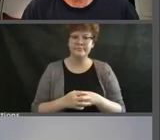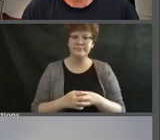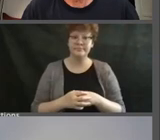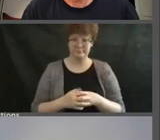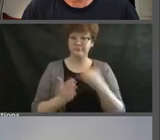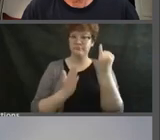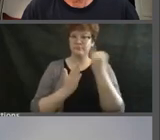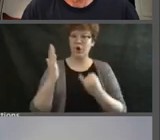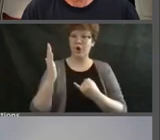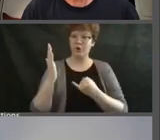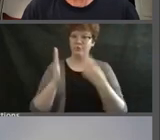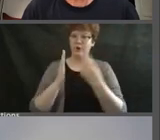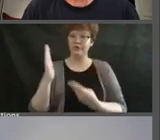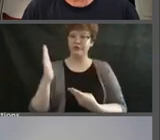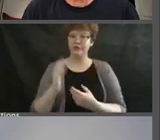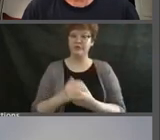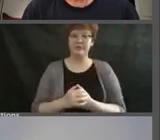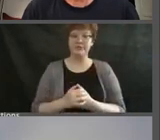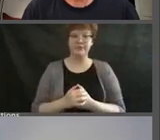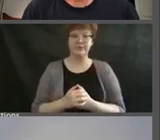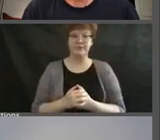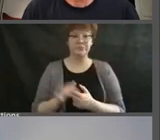brush. And I just click OK.